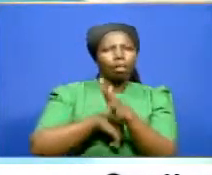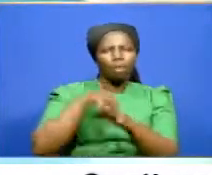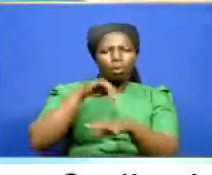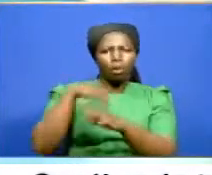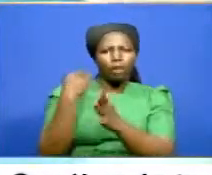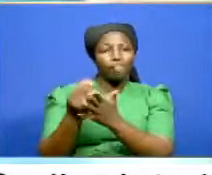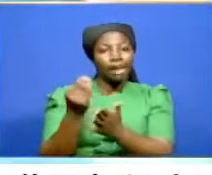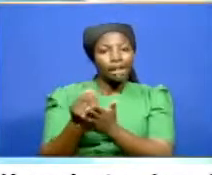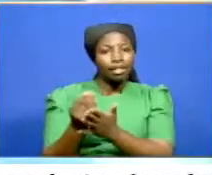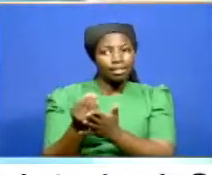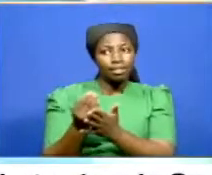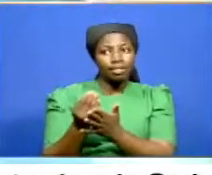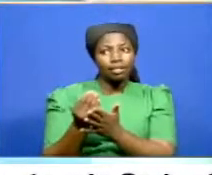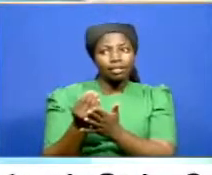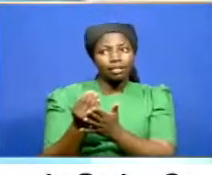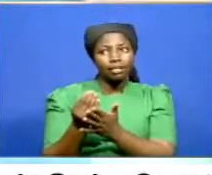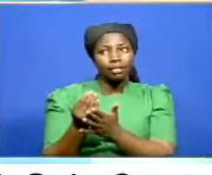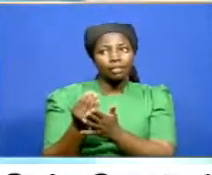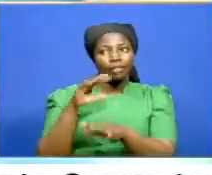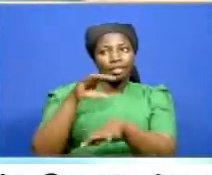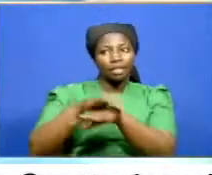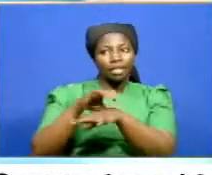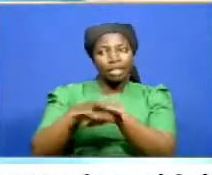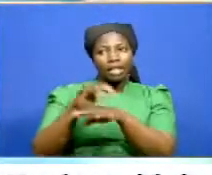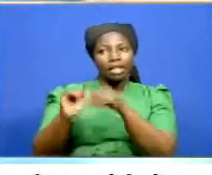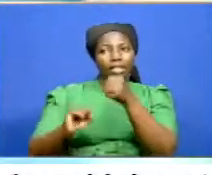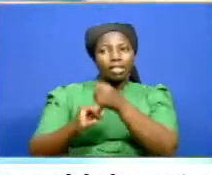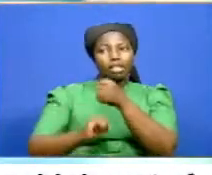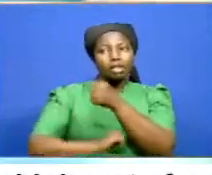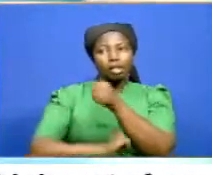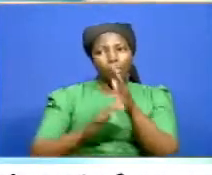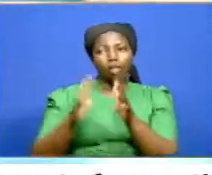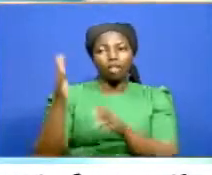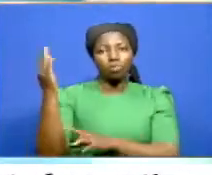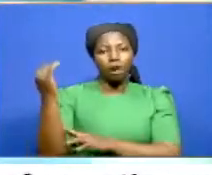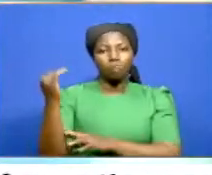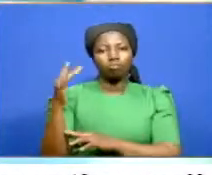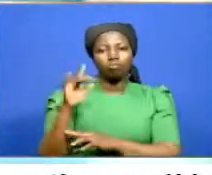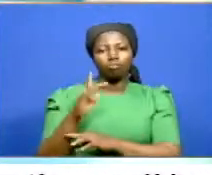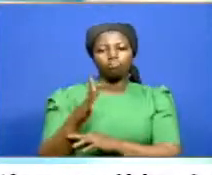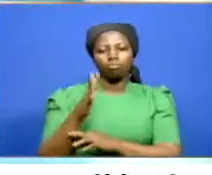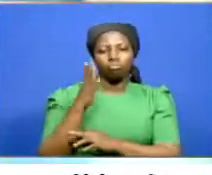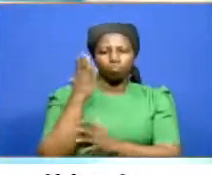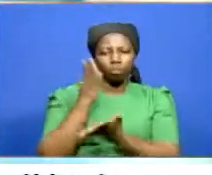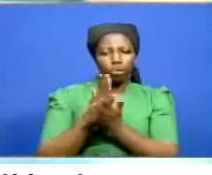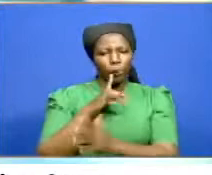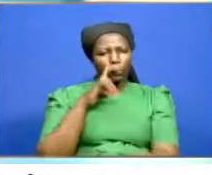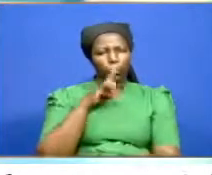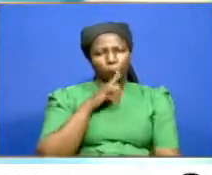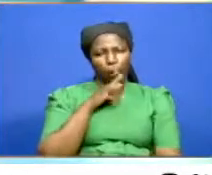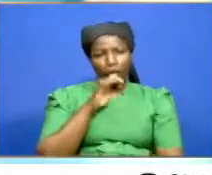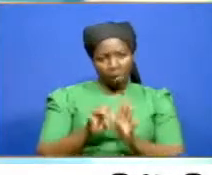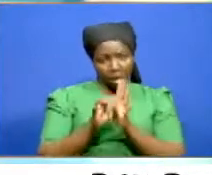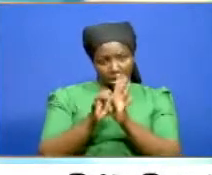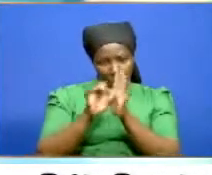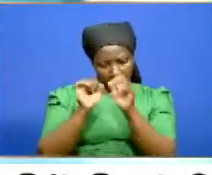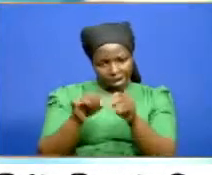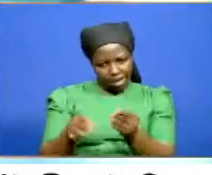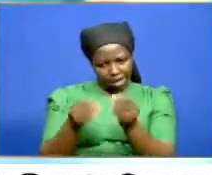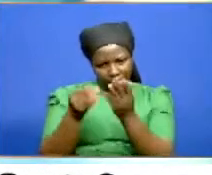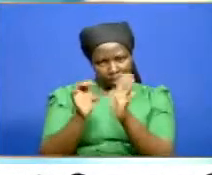financially, financially getting the sponsors to come through, and it's really tough. For example, I can give an example, like just